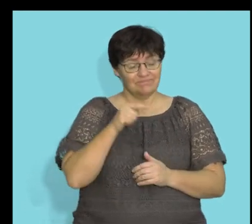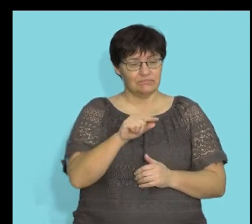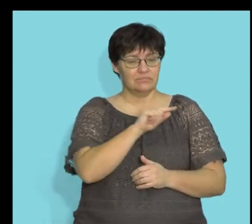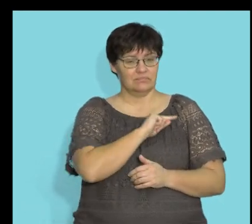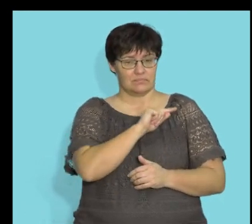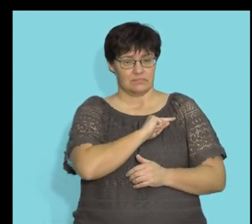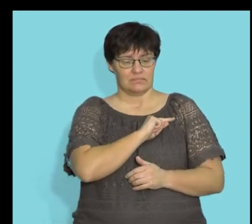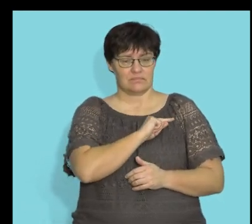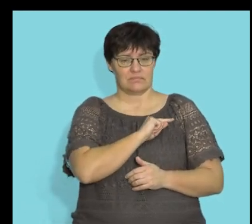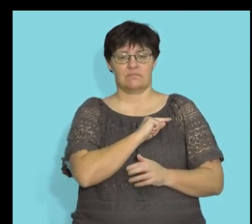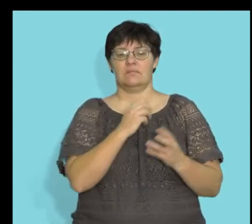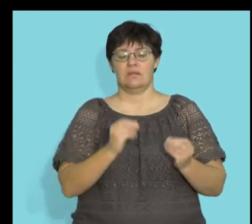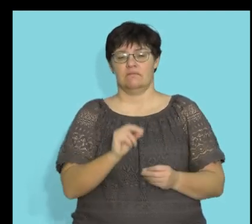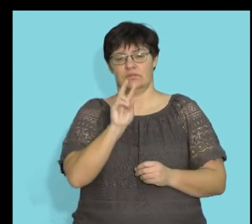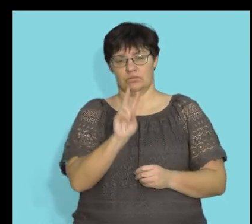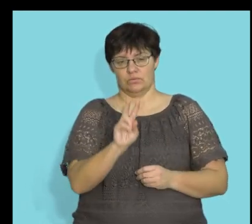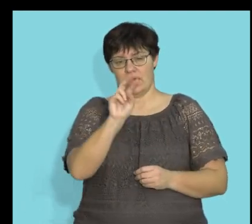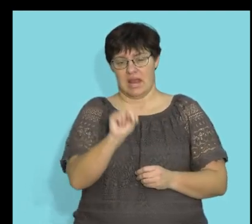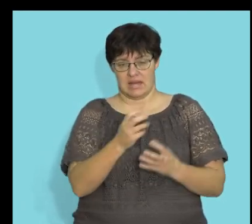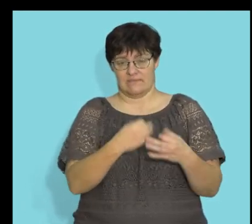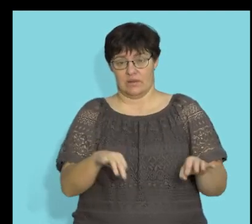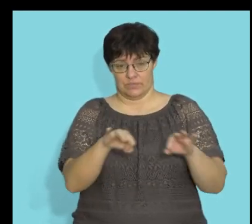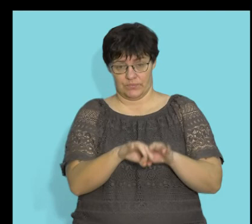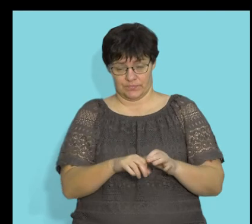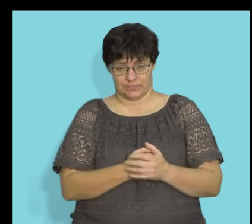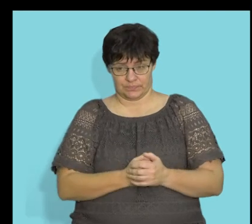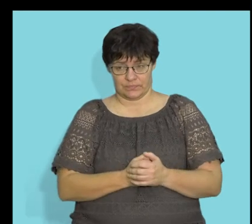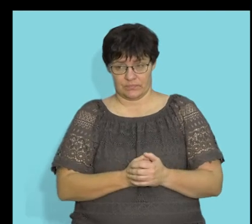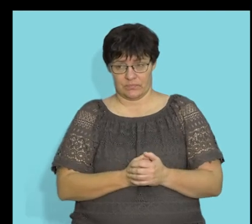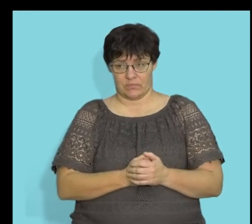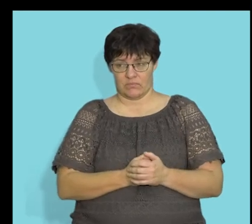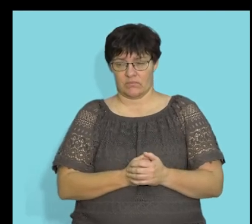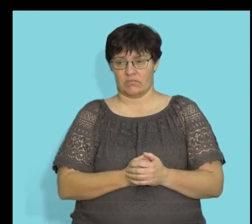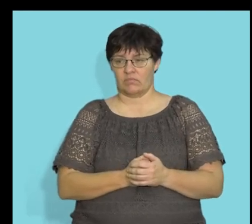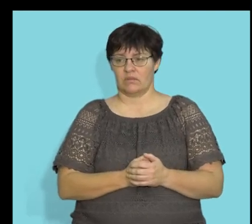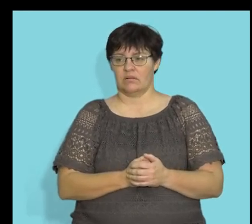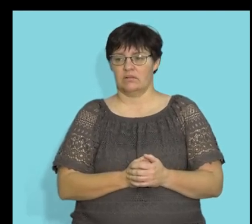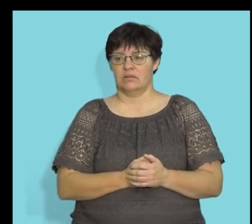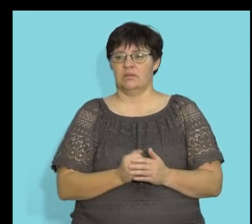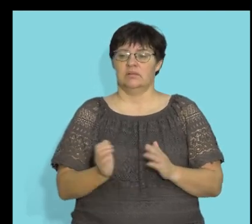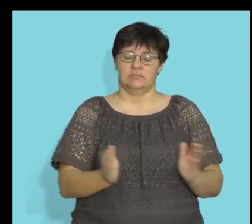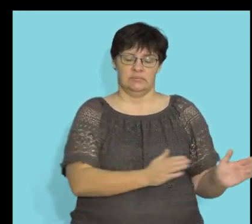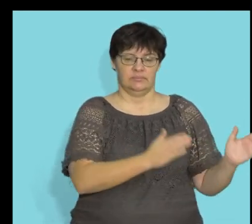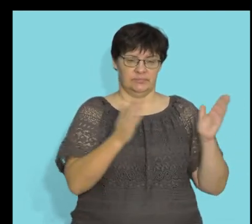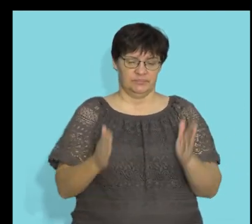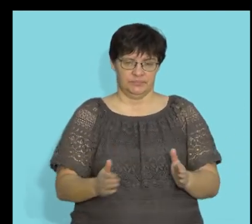So that's the reason why I have two n values. Let's look at the next example.